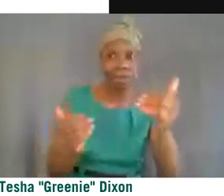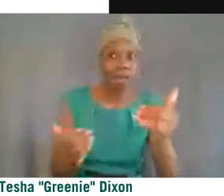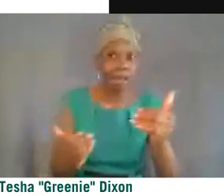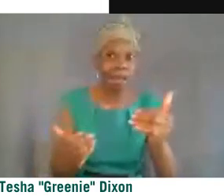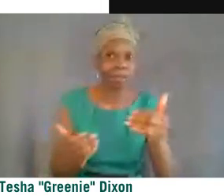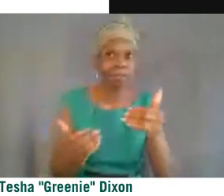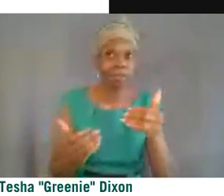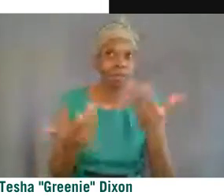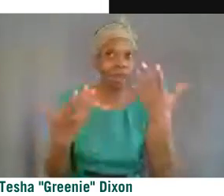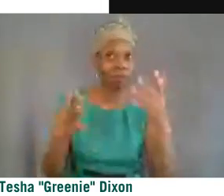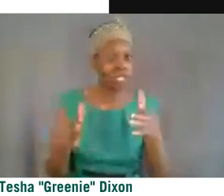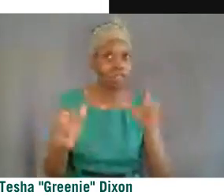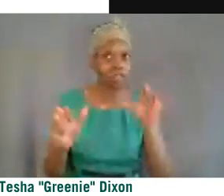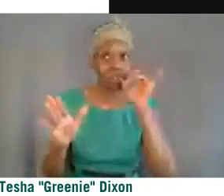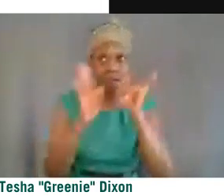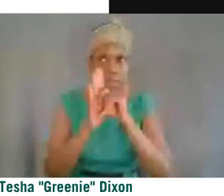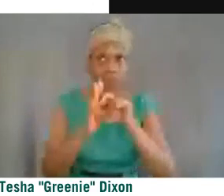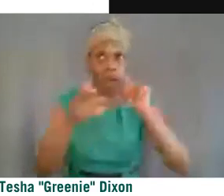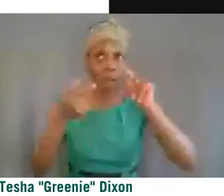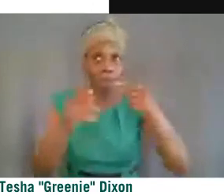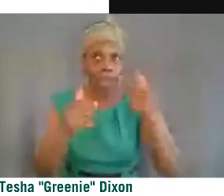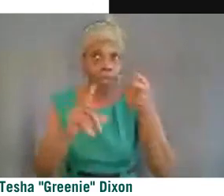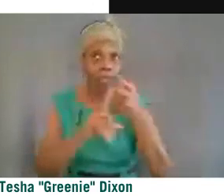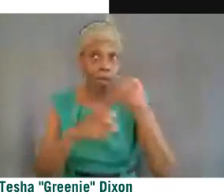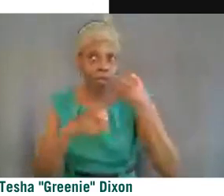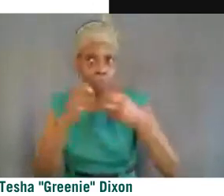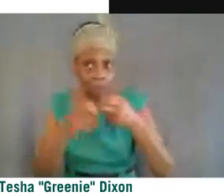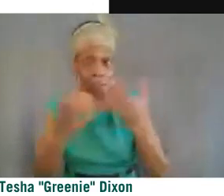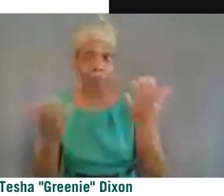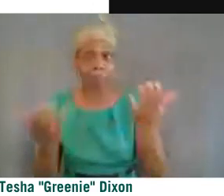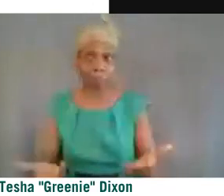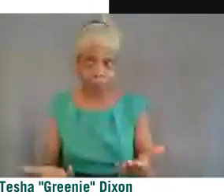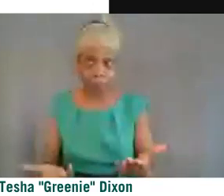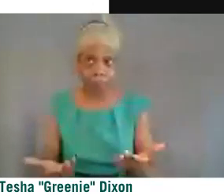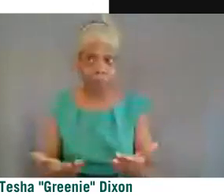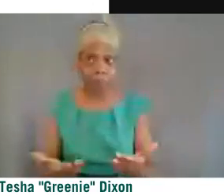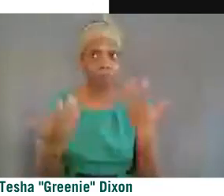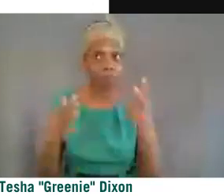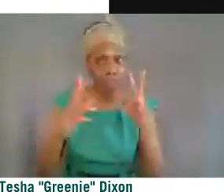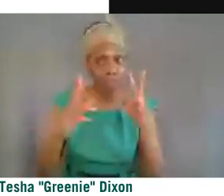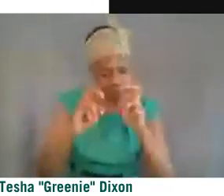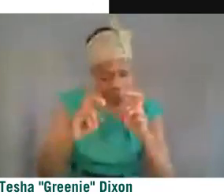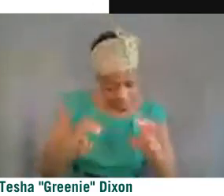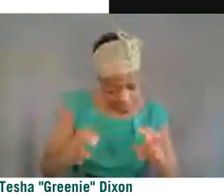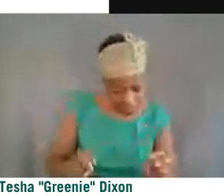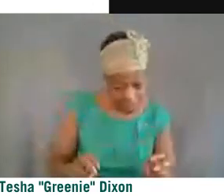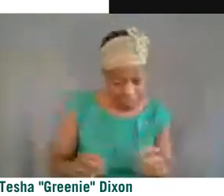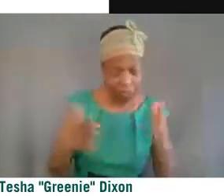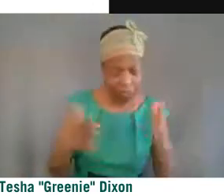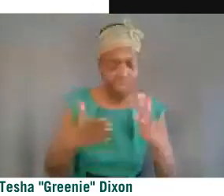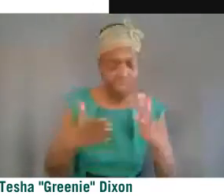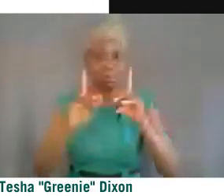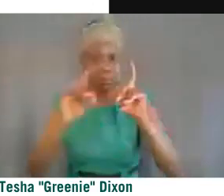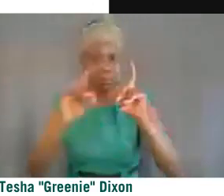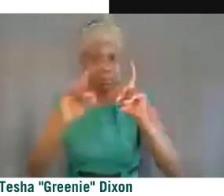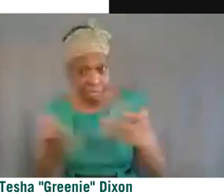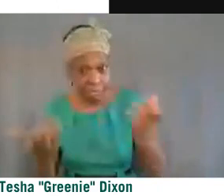identified that pain is a problem. We have done an exam. We've done some testing. We,